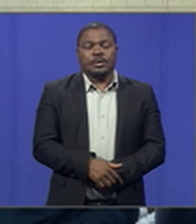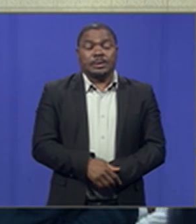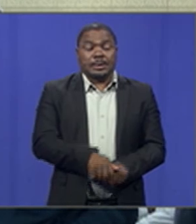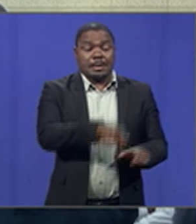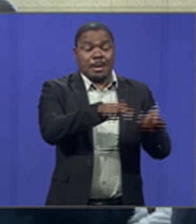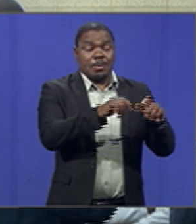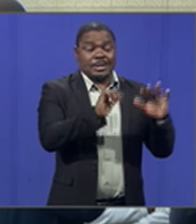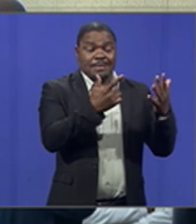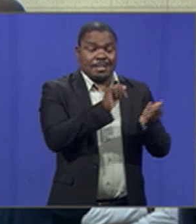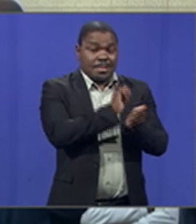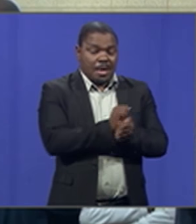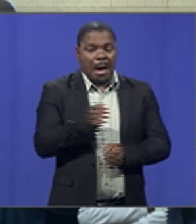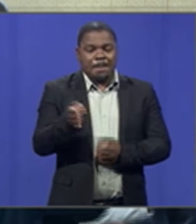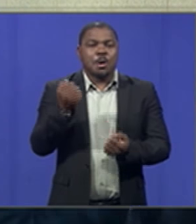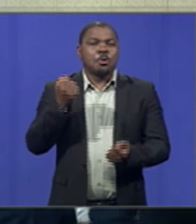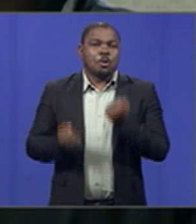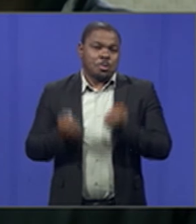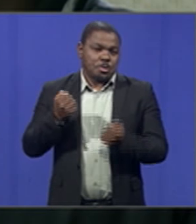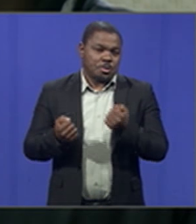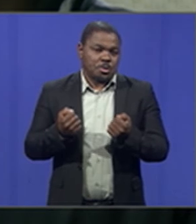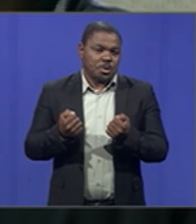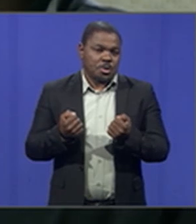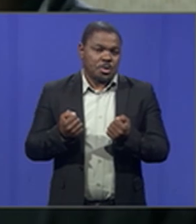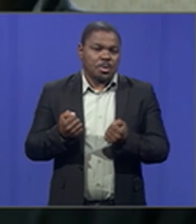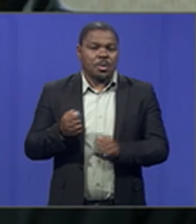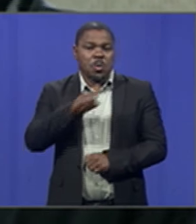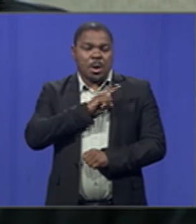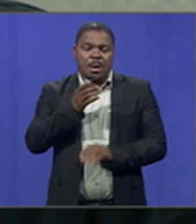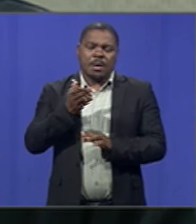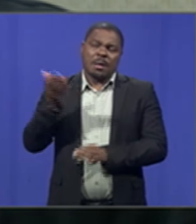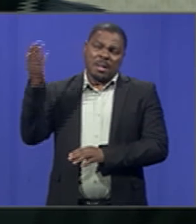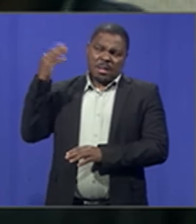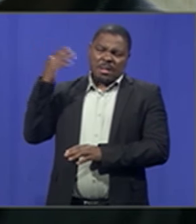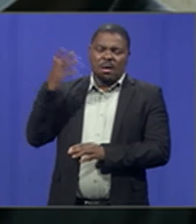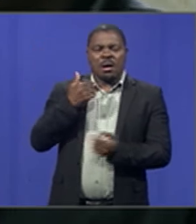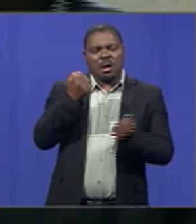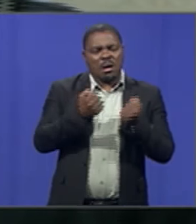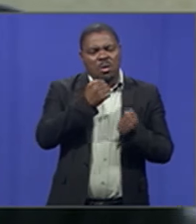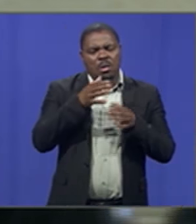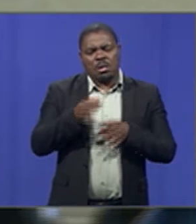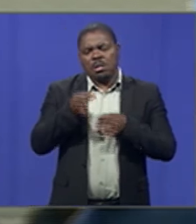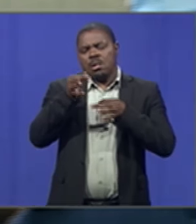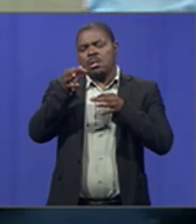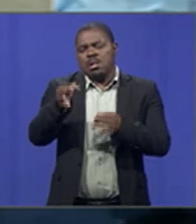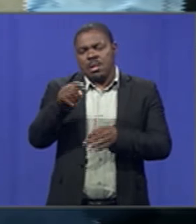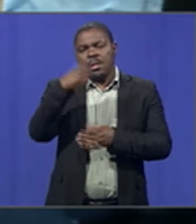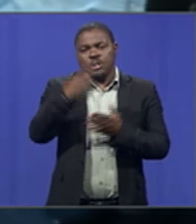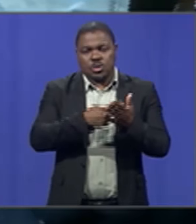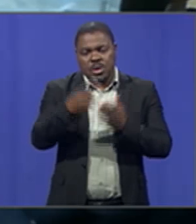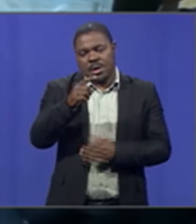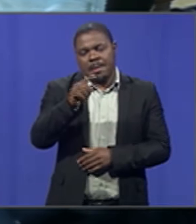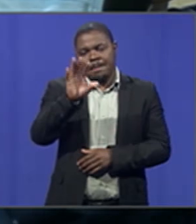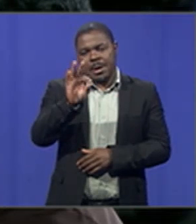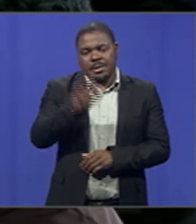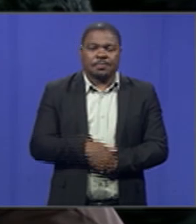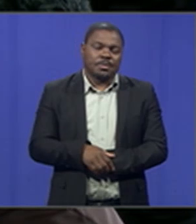Balatofadiwa ba le supa ba tlhageletse kwa kgotlatshekelo pele ga gore kgetsi ya bone busediwe morago go mosupologo wa beke e tlang. Ba